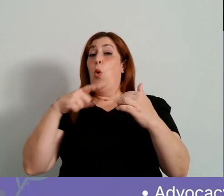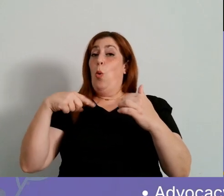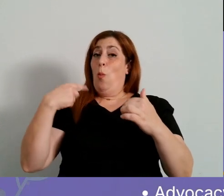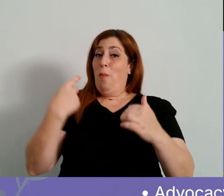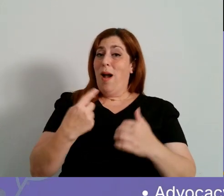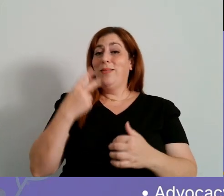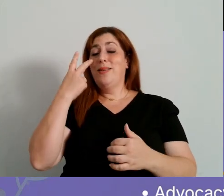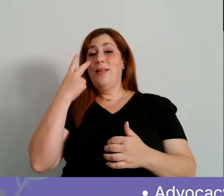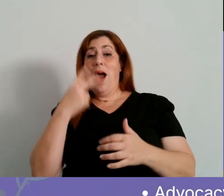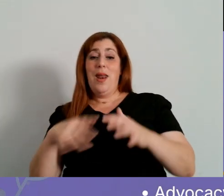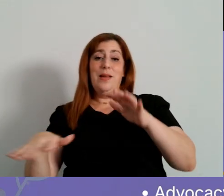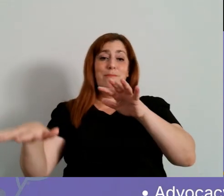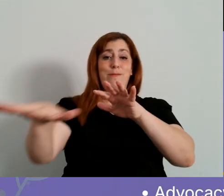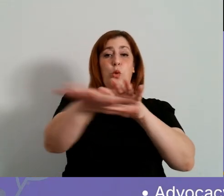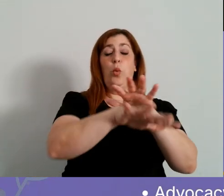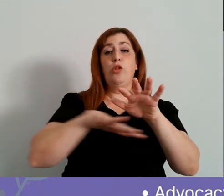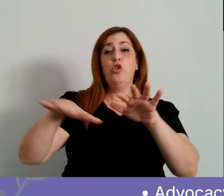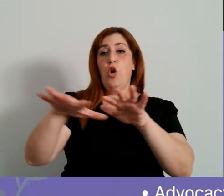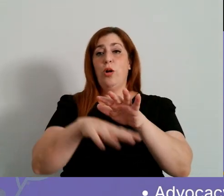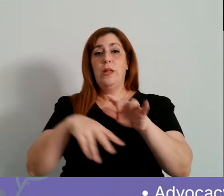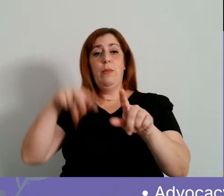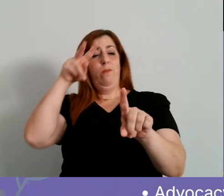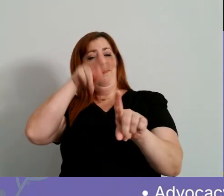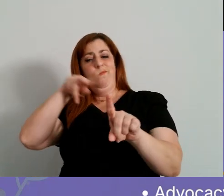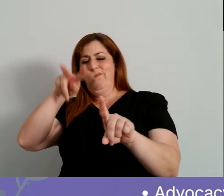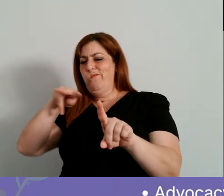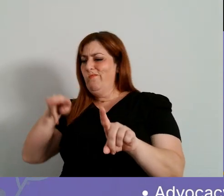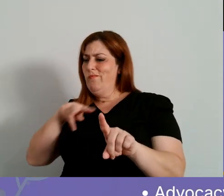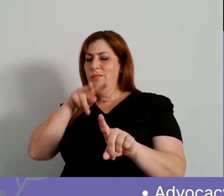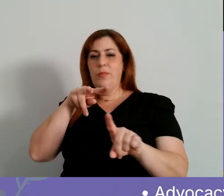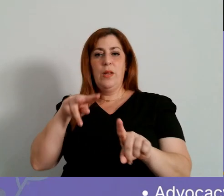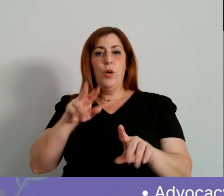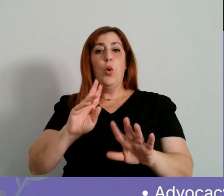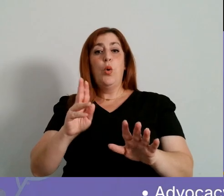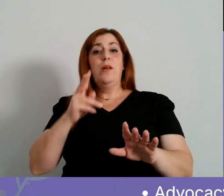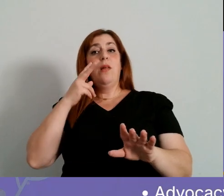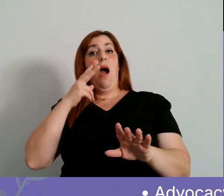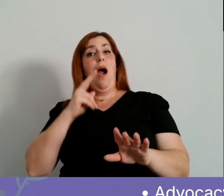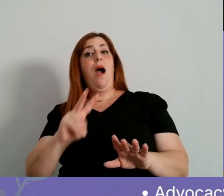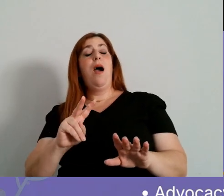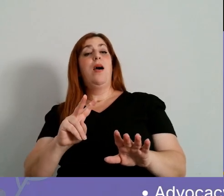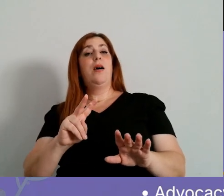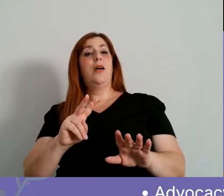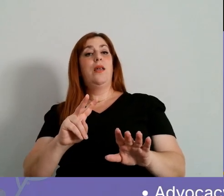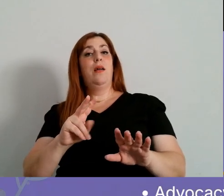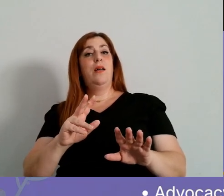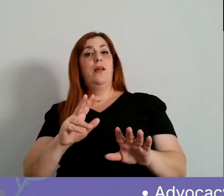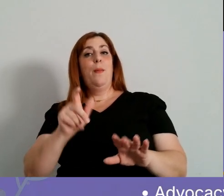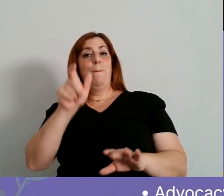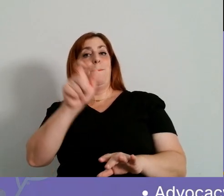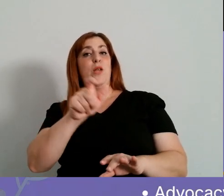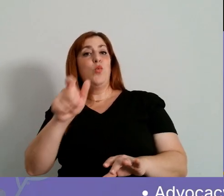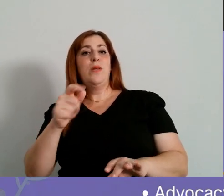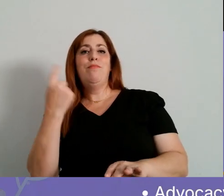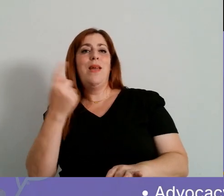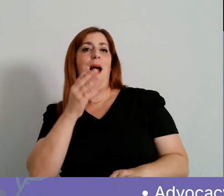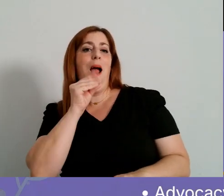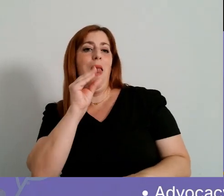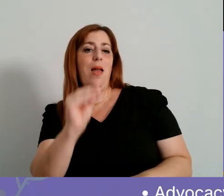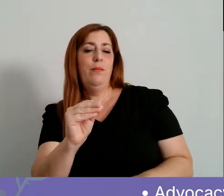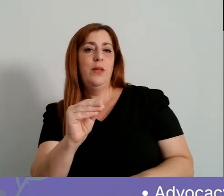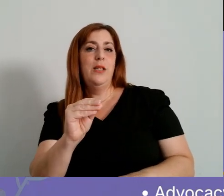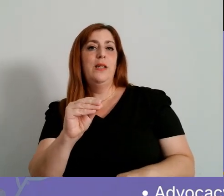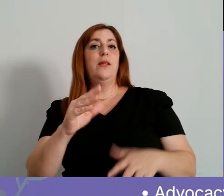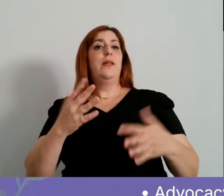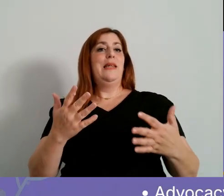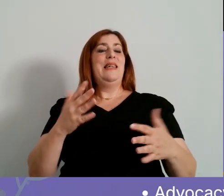need to assess that social aspect, who you're speaking to. Then you need to calculate how to speak to them. If something goes wrong or they